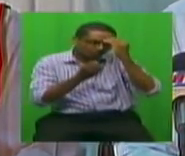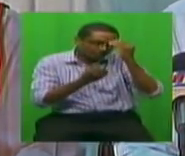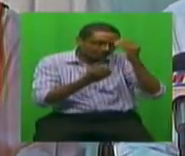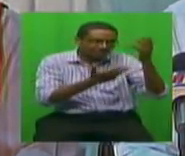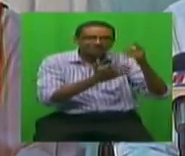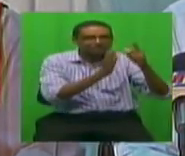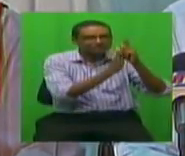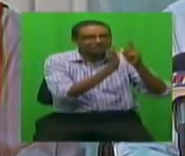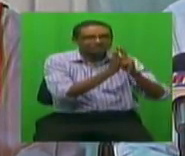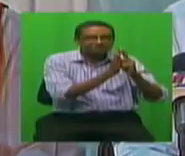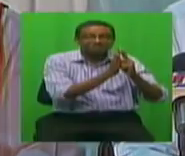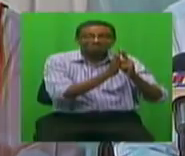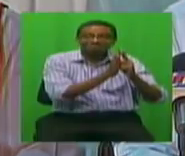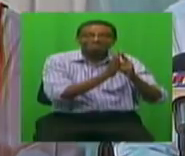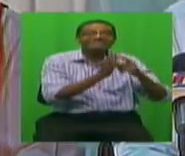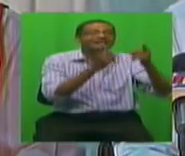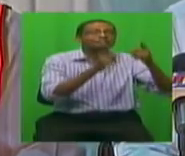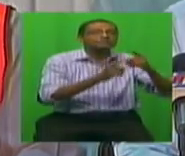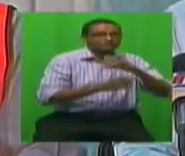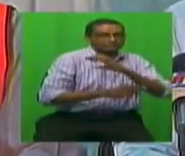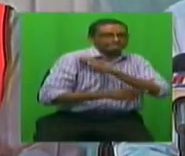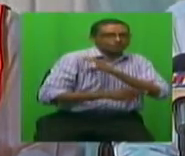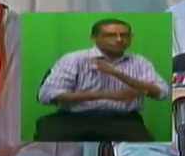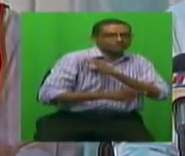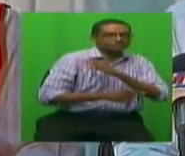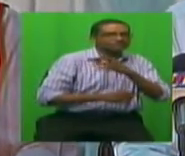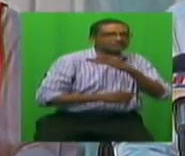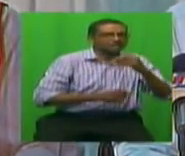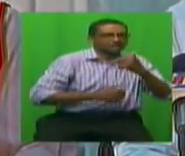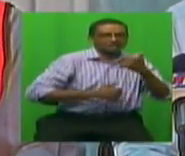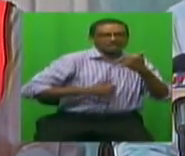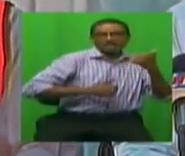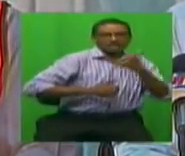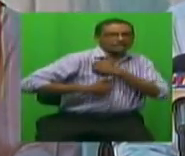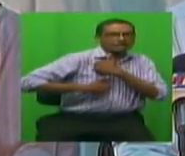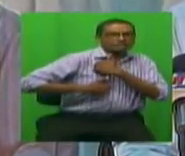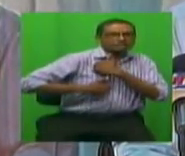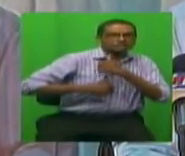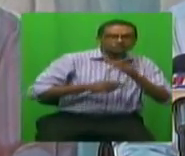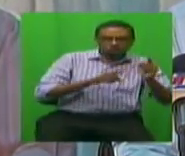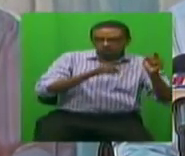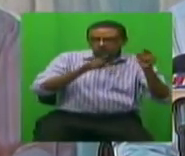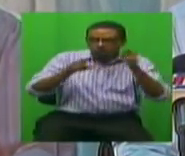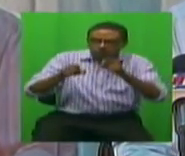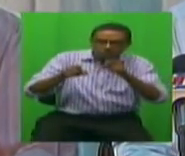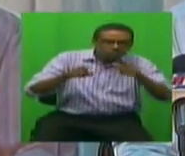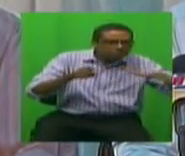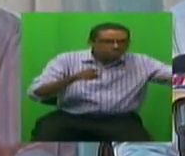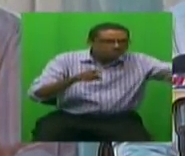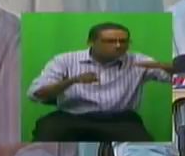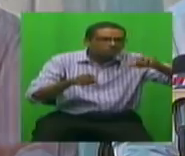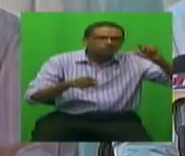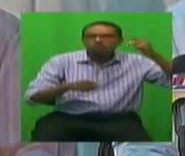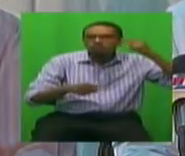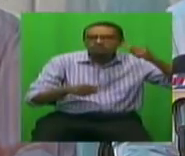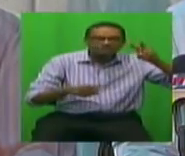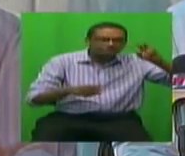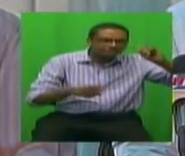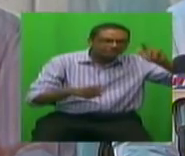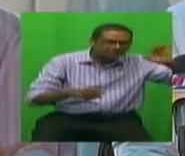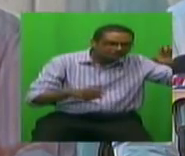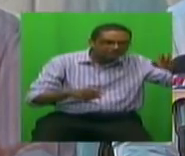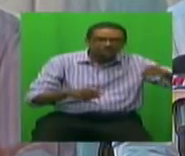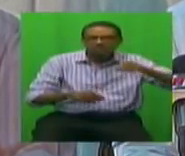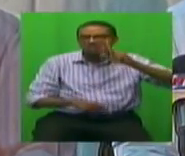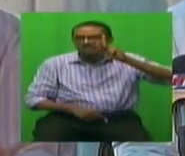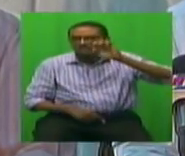police services have been patrolling in these areas, Greenvale, St. Helena, Kelly Village, other areas, and they have been